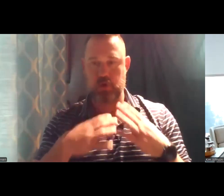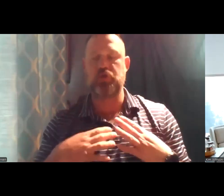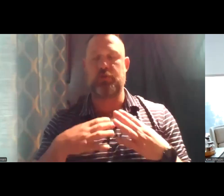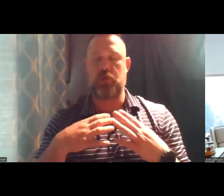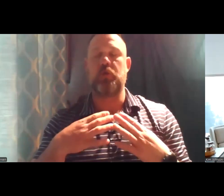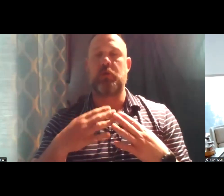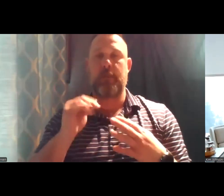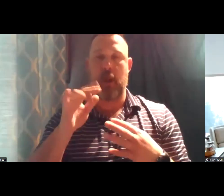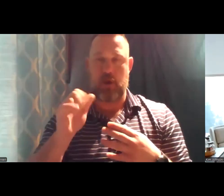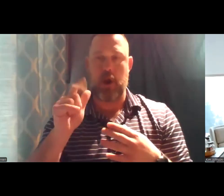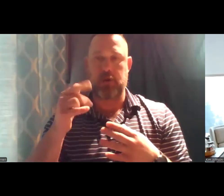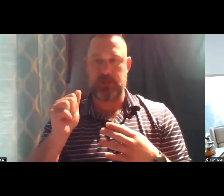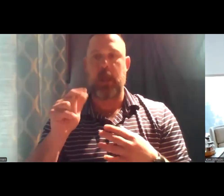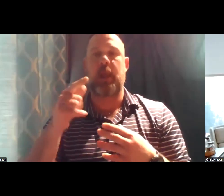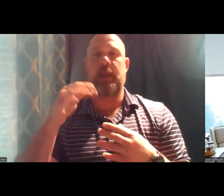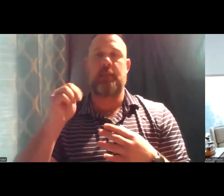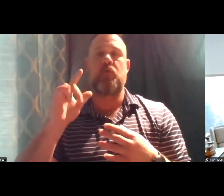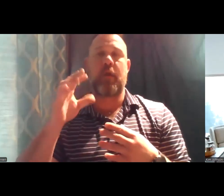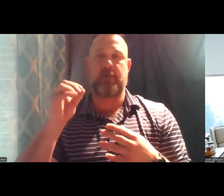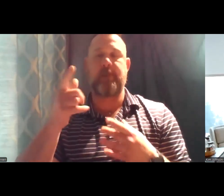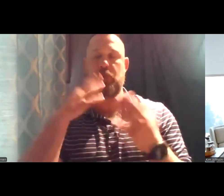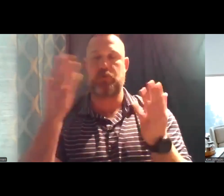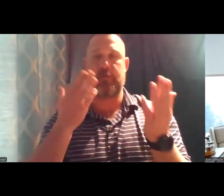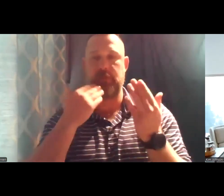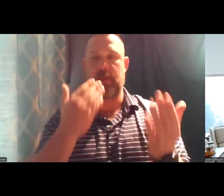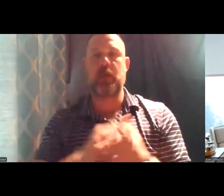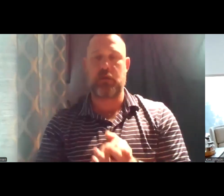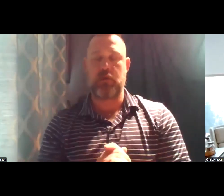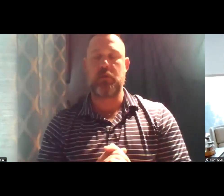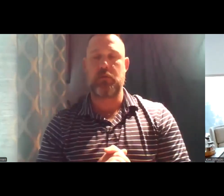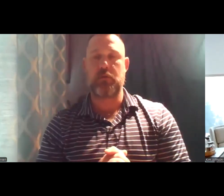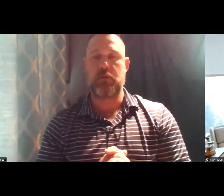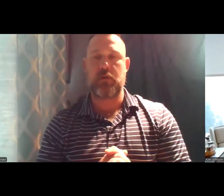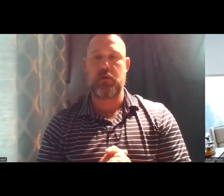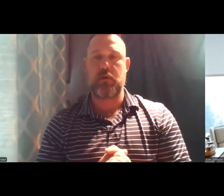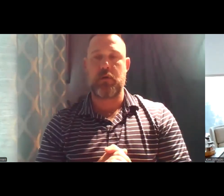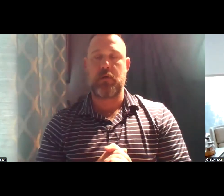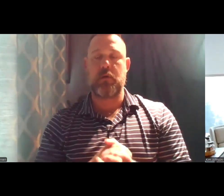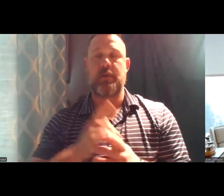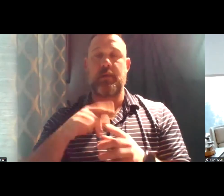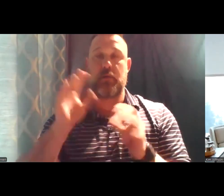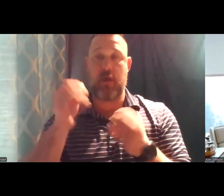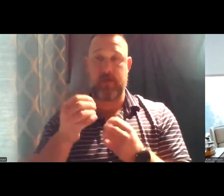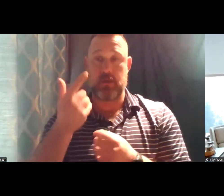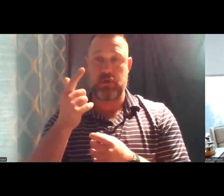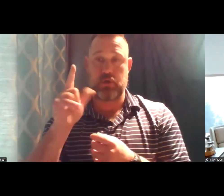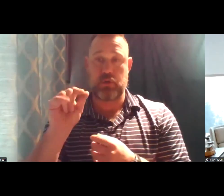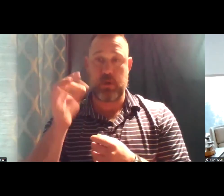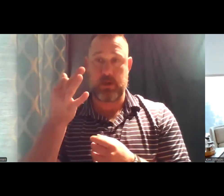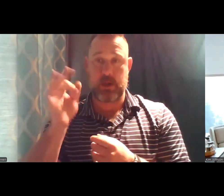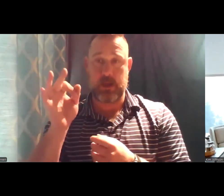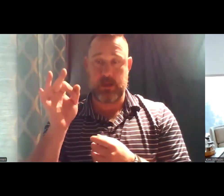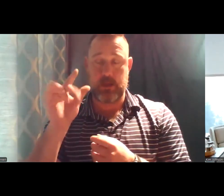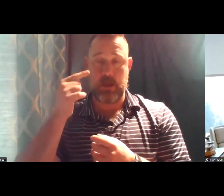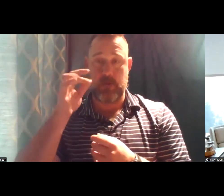Myra Garcia and Kim Graffio and for your service. Thank you. When ensuing office in 2019,